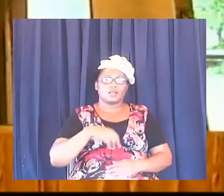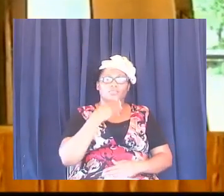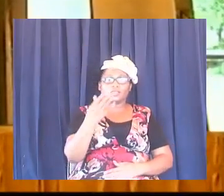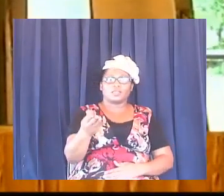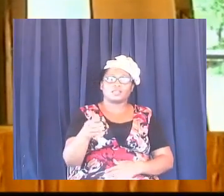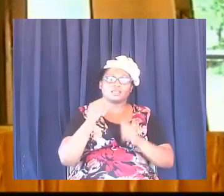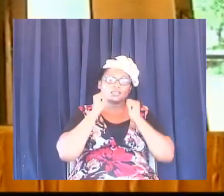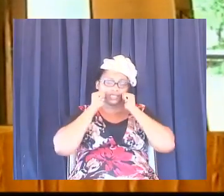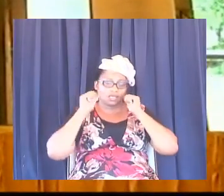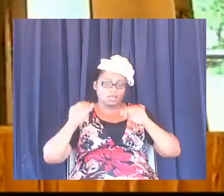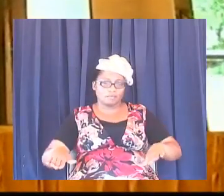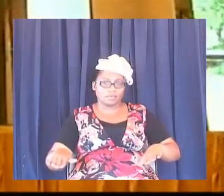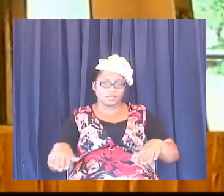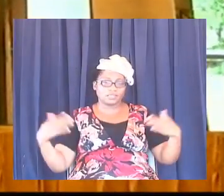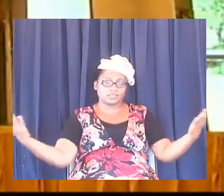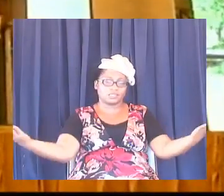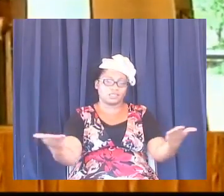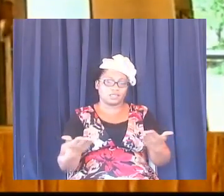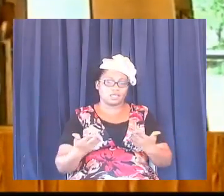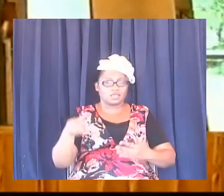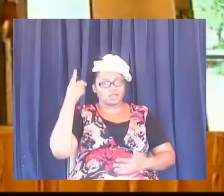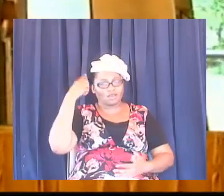in store for you this morning.